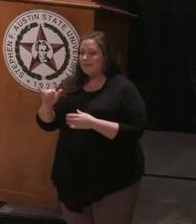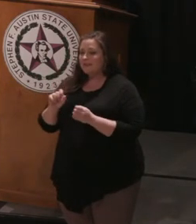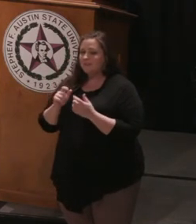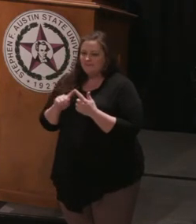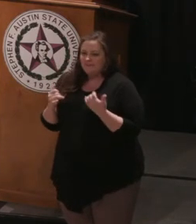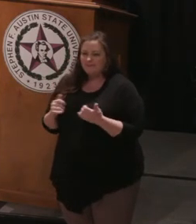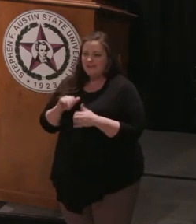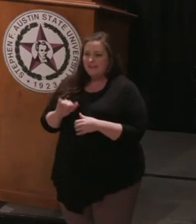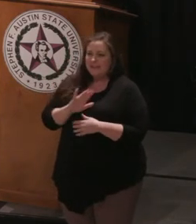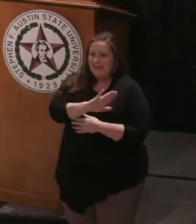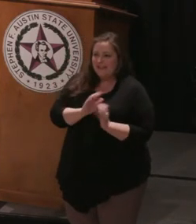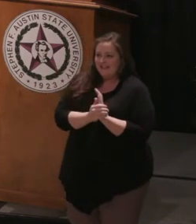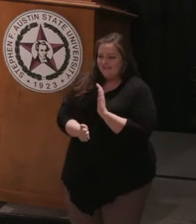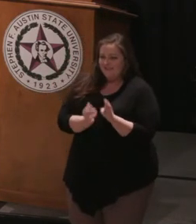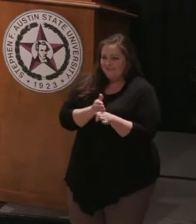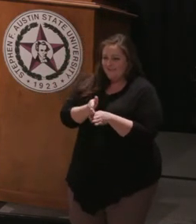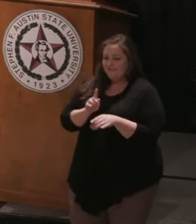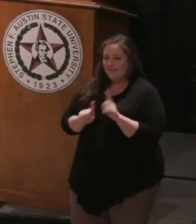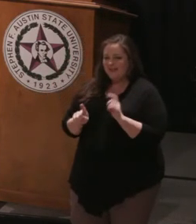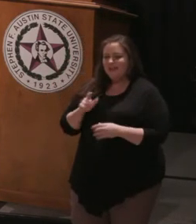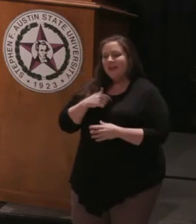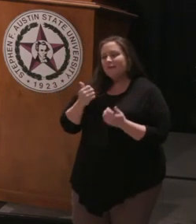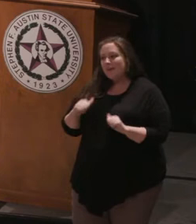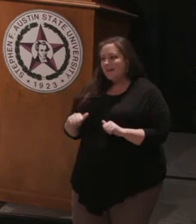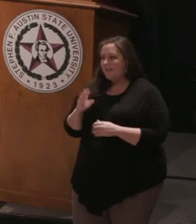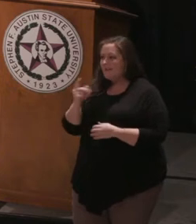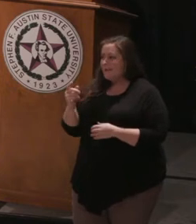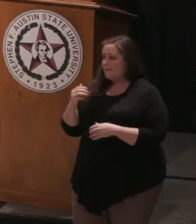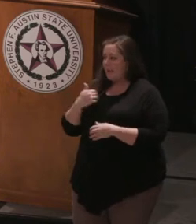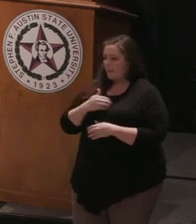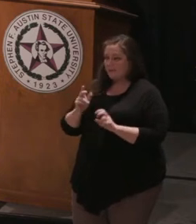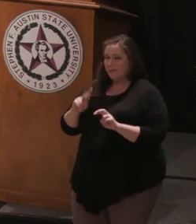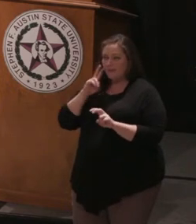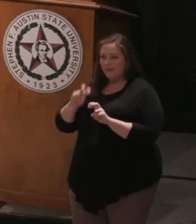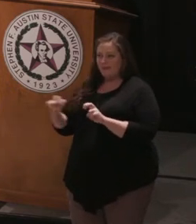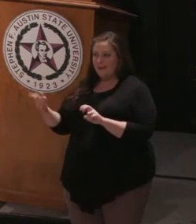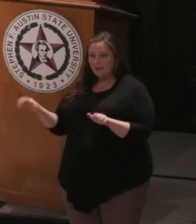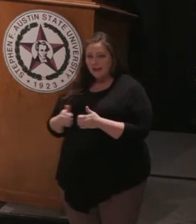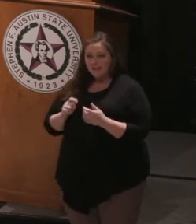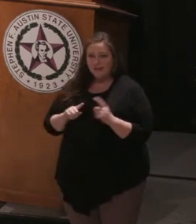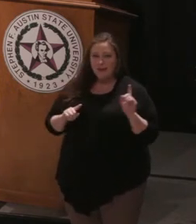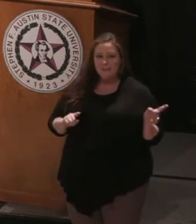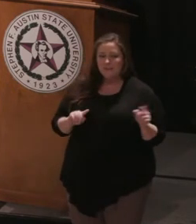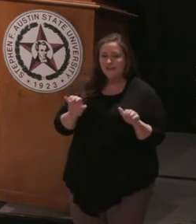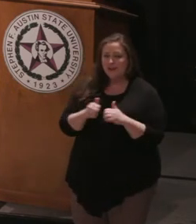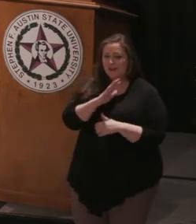We're in his wheelhouse. So I tried to get a couple members in here that would challenge him and his